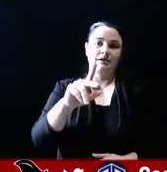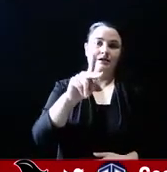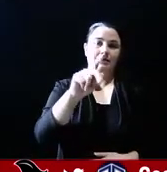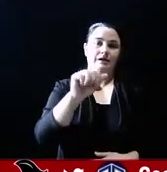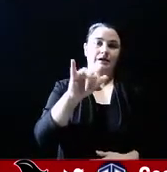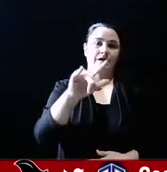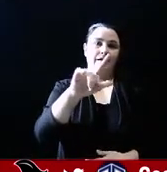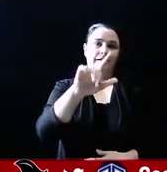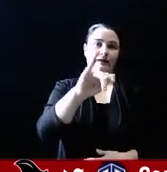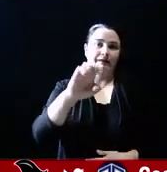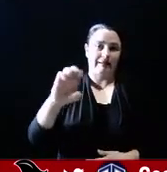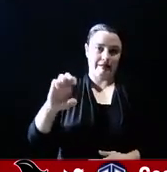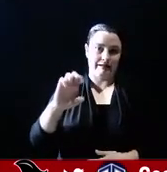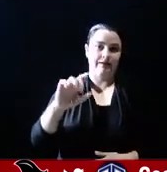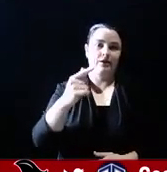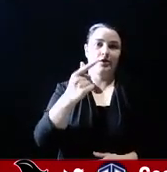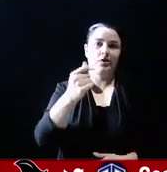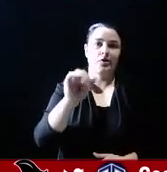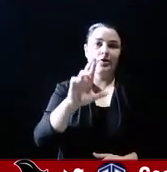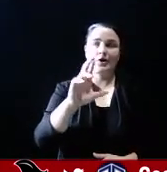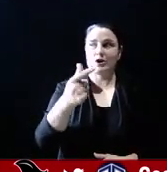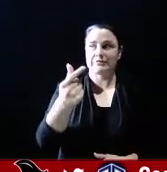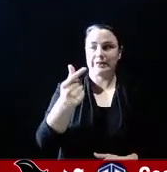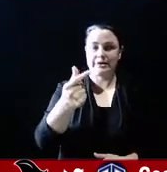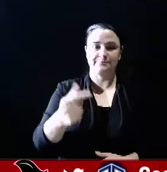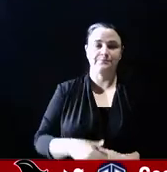Kaylee Garcia Frisbee.